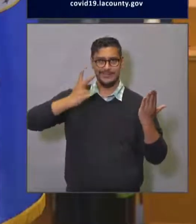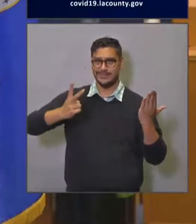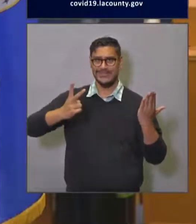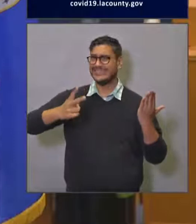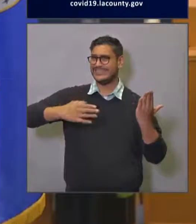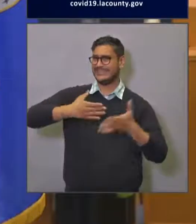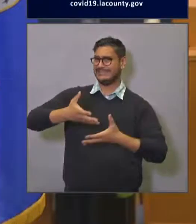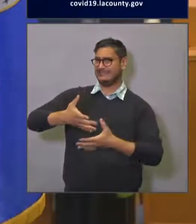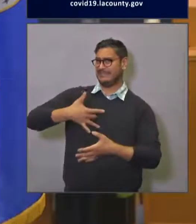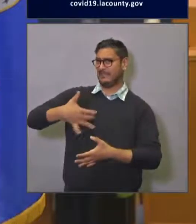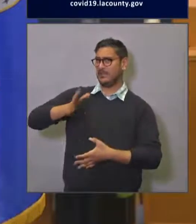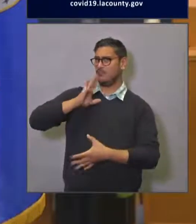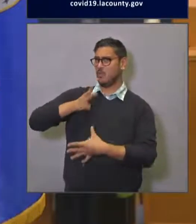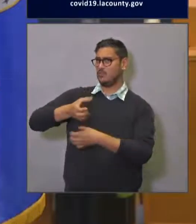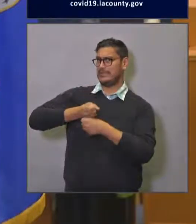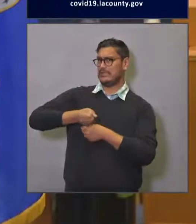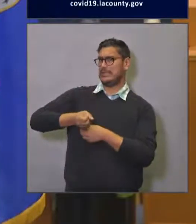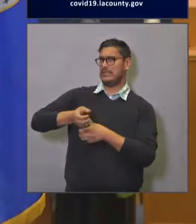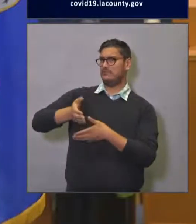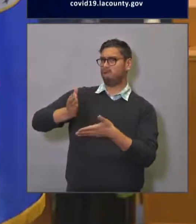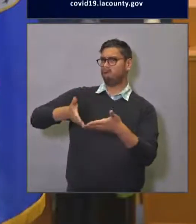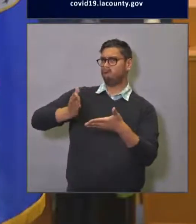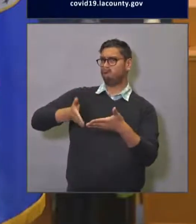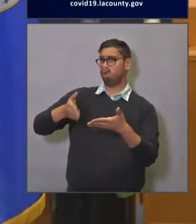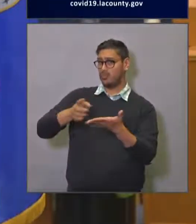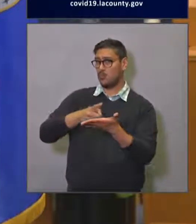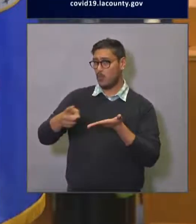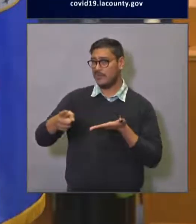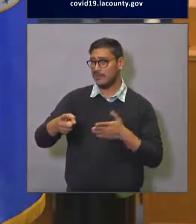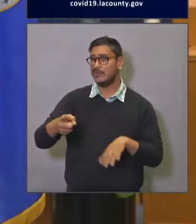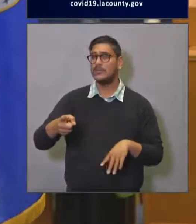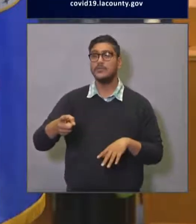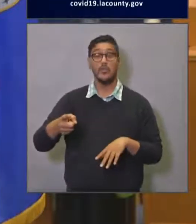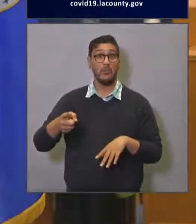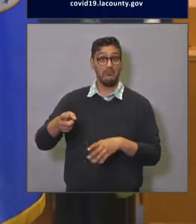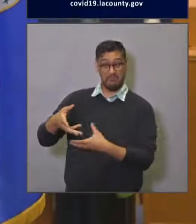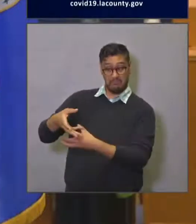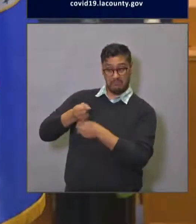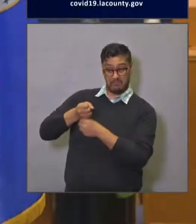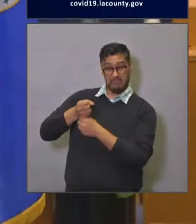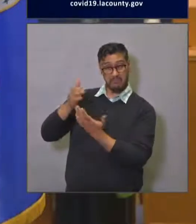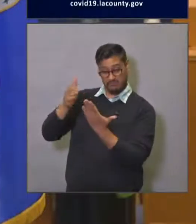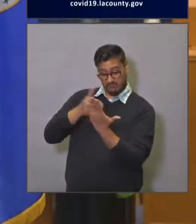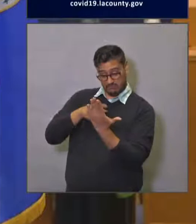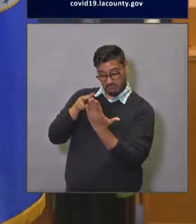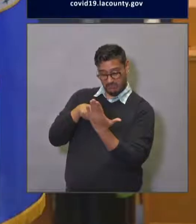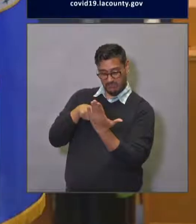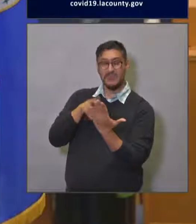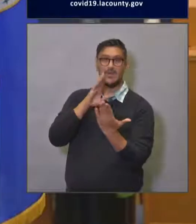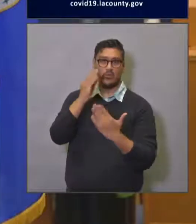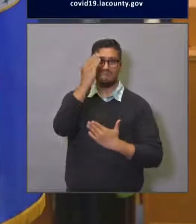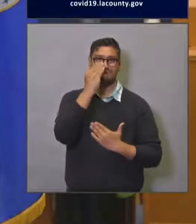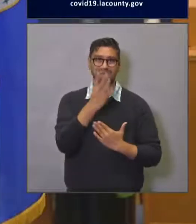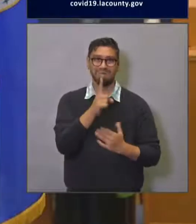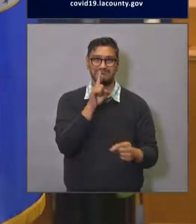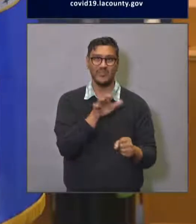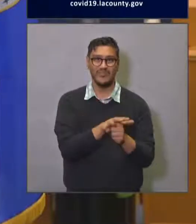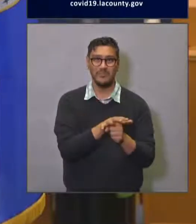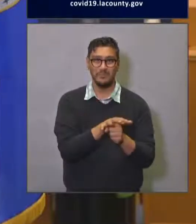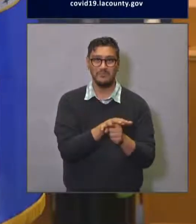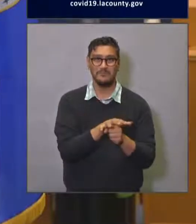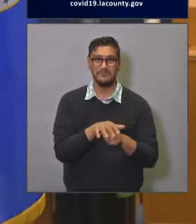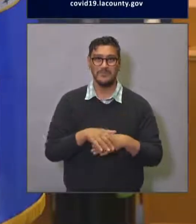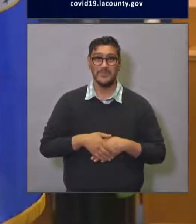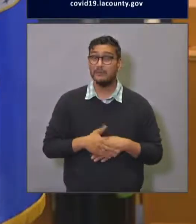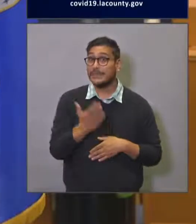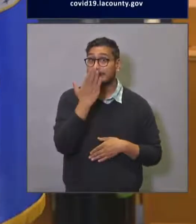week, so we'll have to get back to you and we'll verify those numbers once we look at the final report for this week.